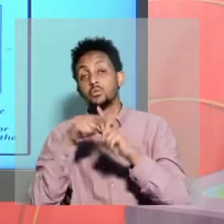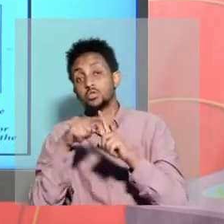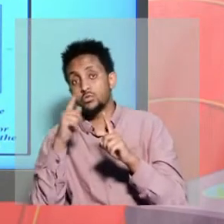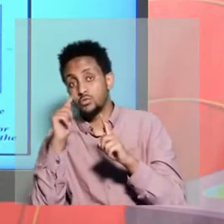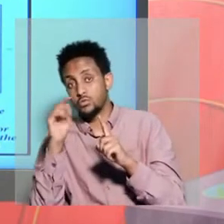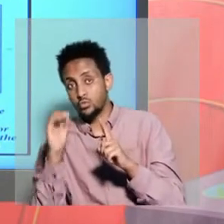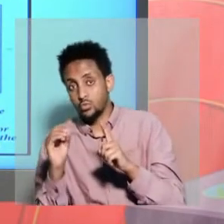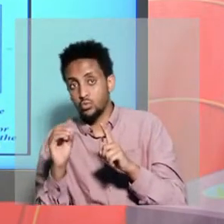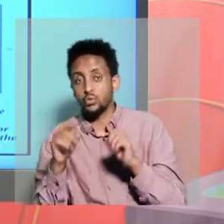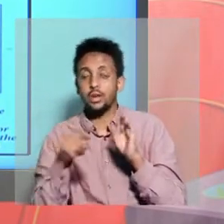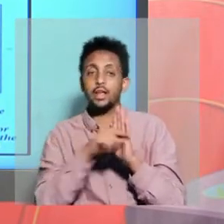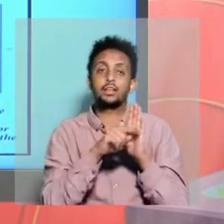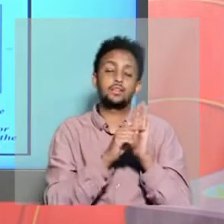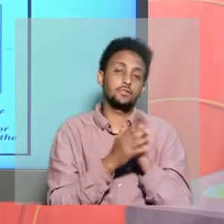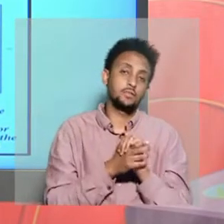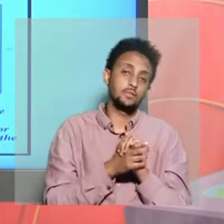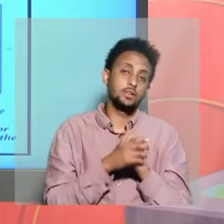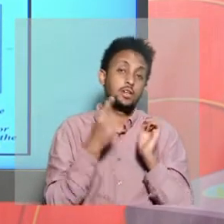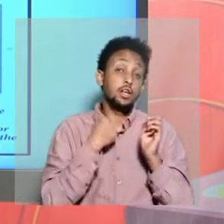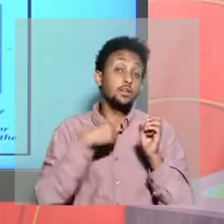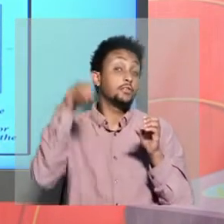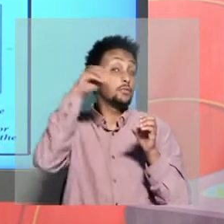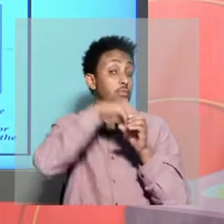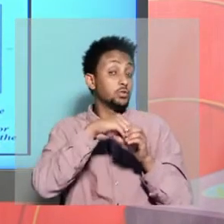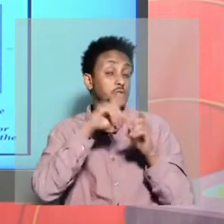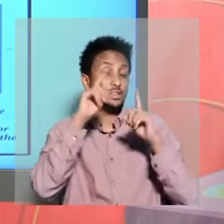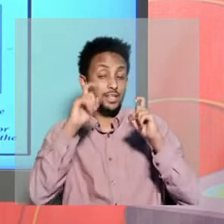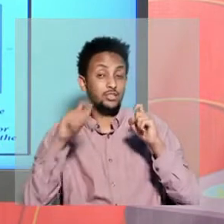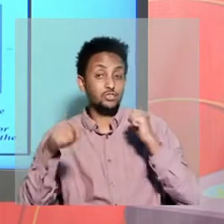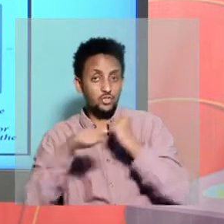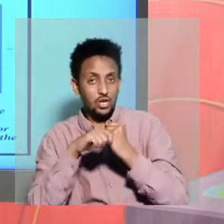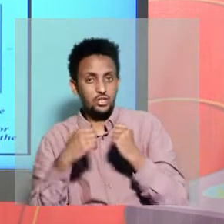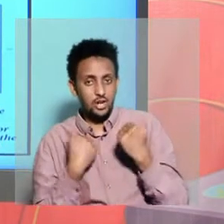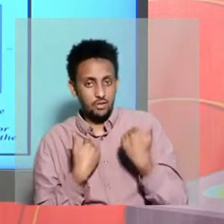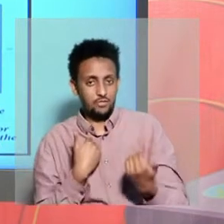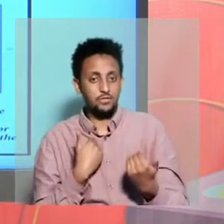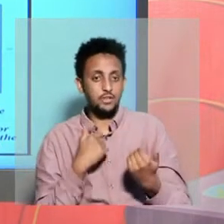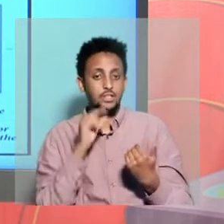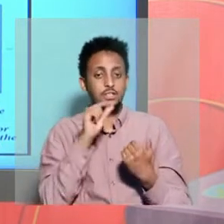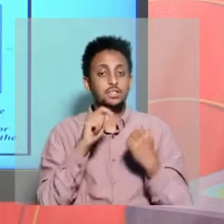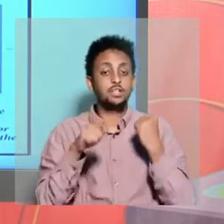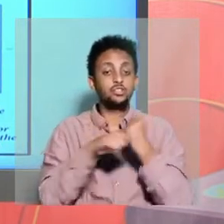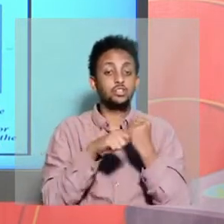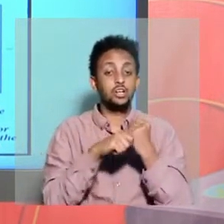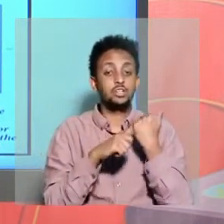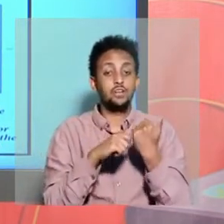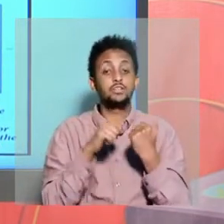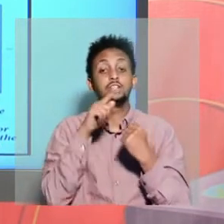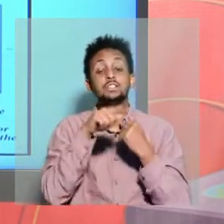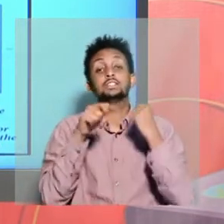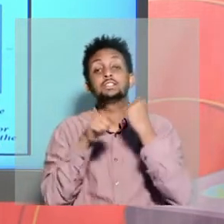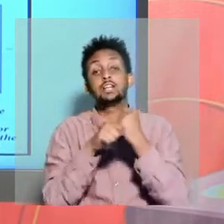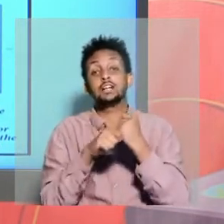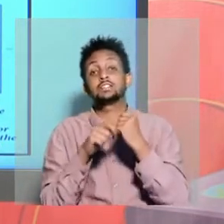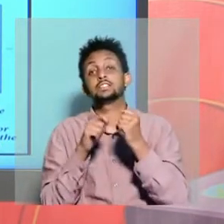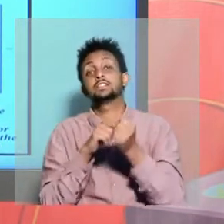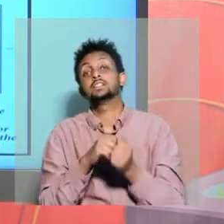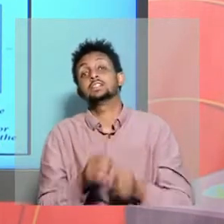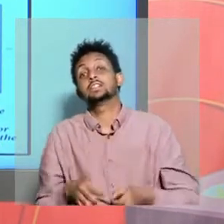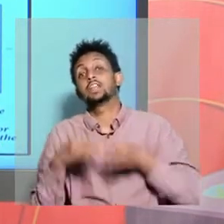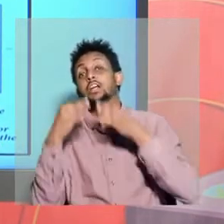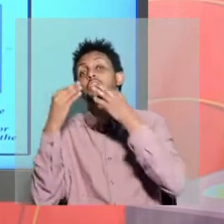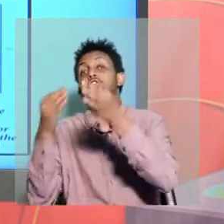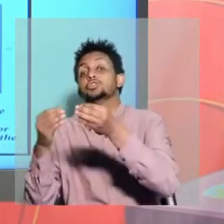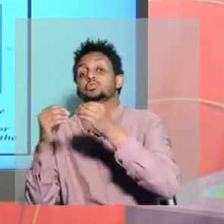to negative. If you put a test charge here or a single point charge here, this charge is tending to